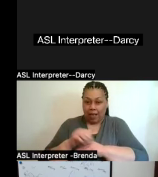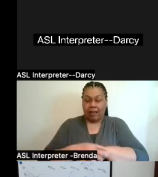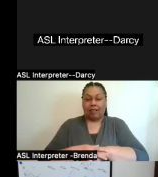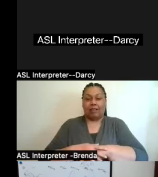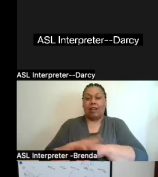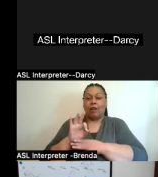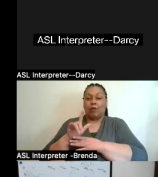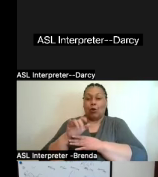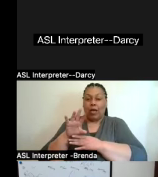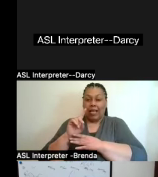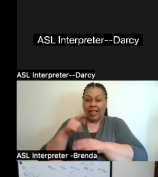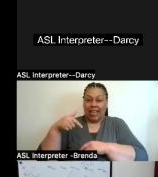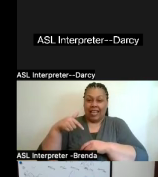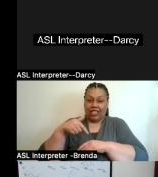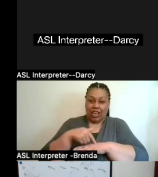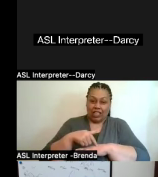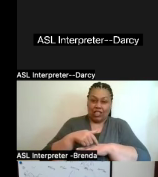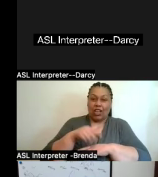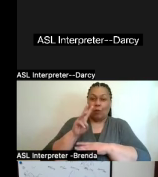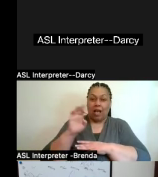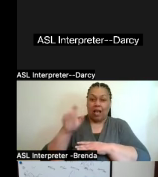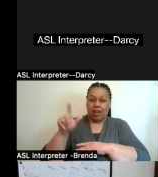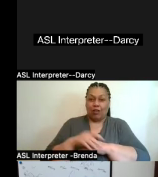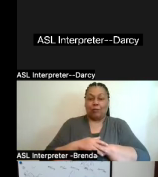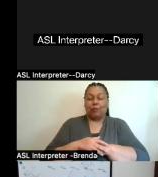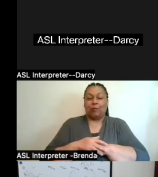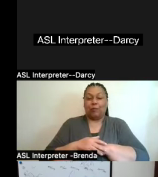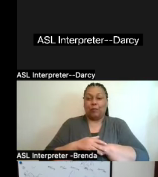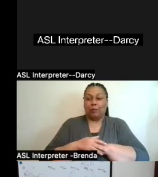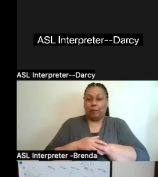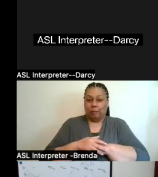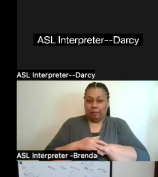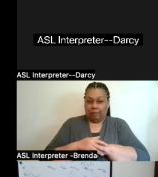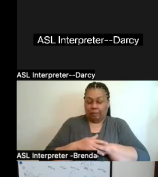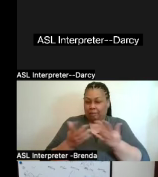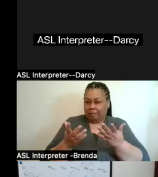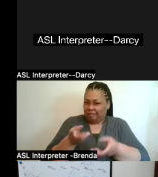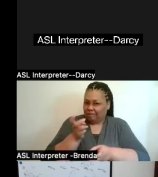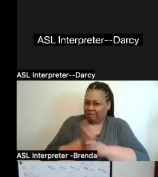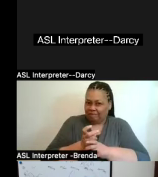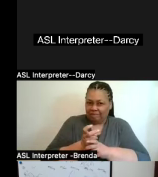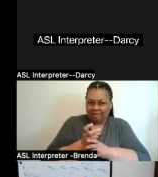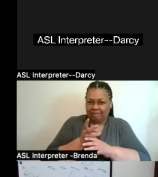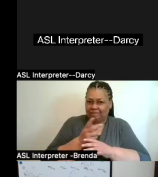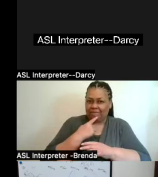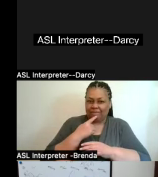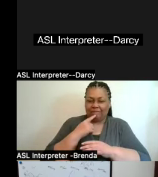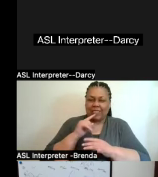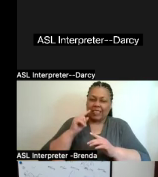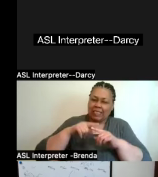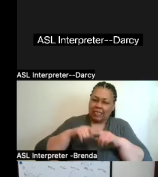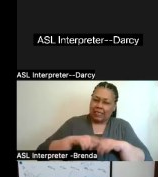wells. And yeah, so it's kind of hard to say. It's going to depend a lot on the specific setting and the